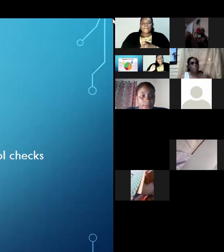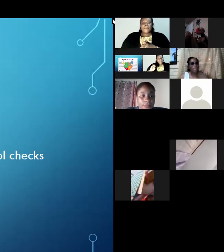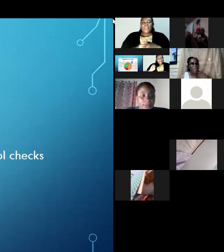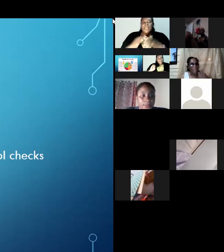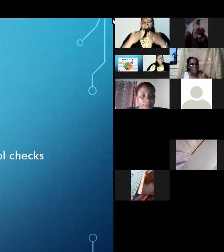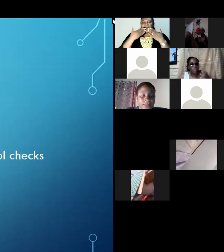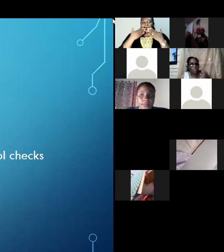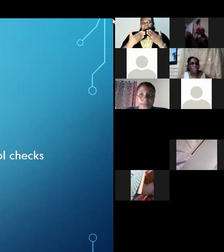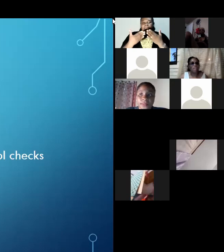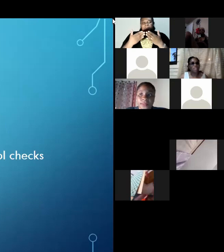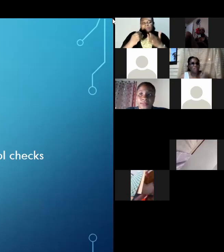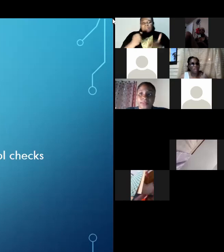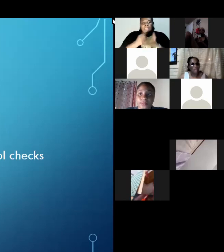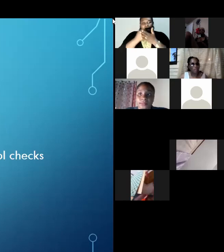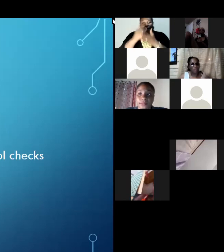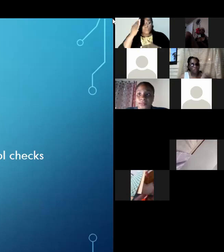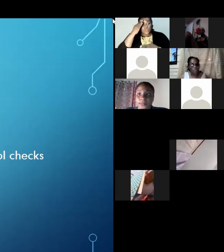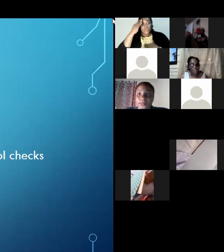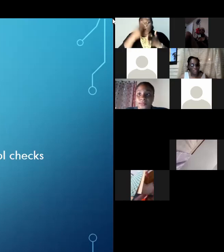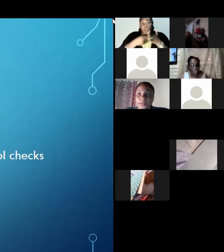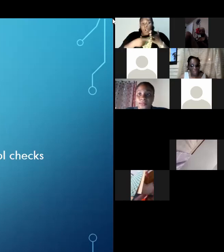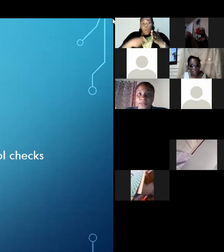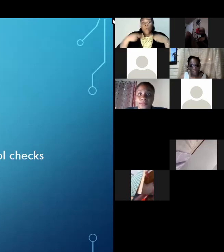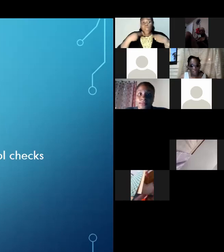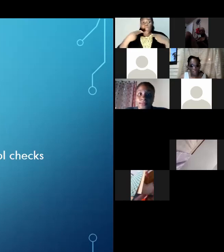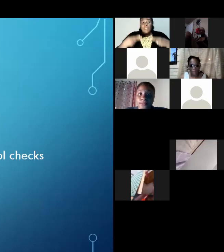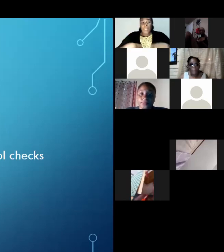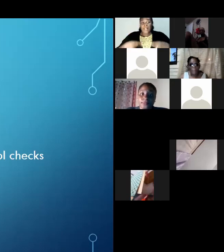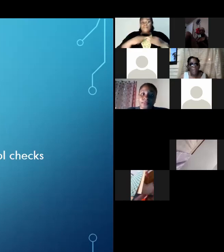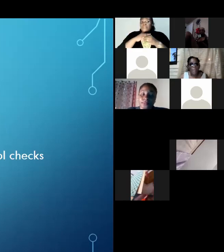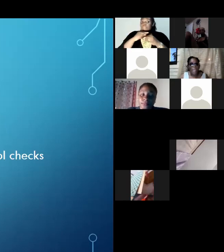we can recharge our health with success.